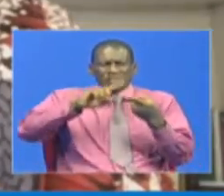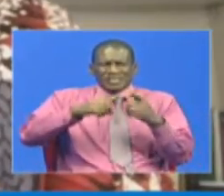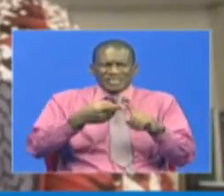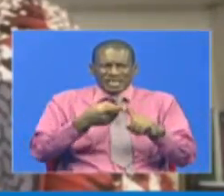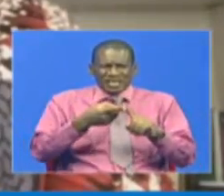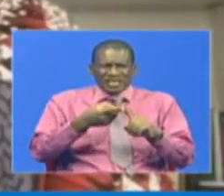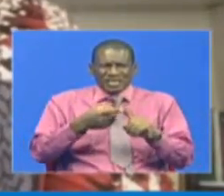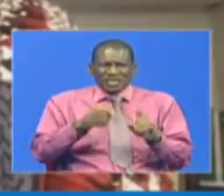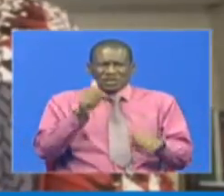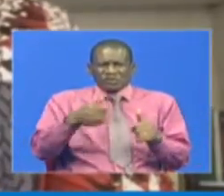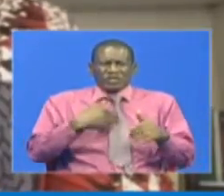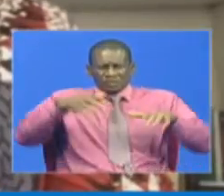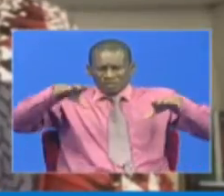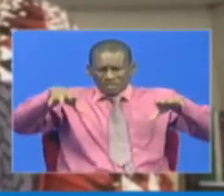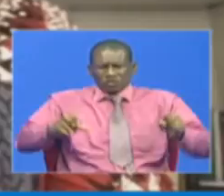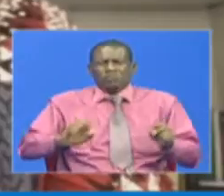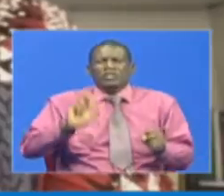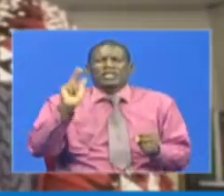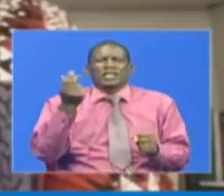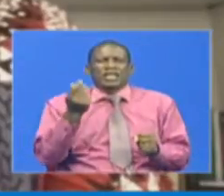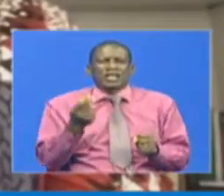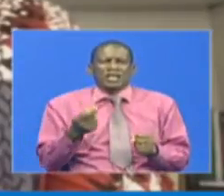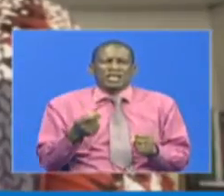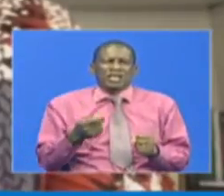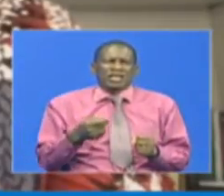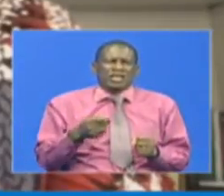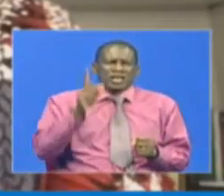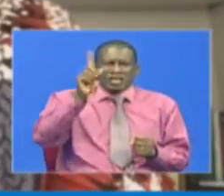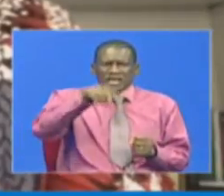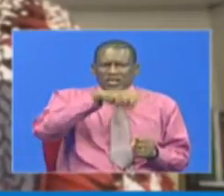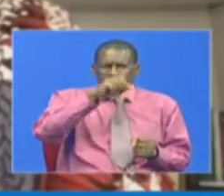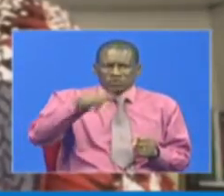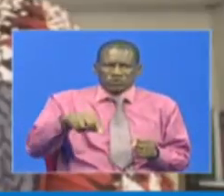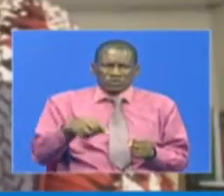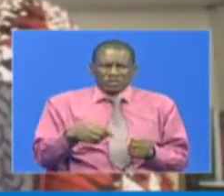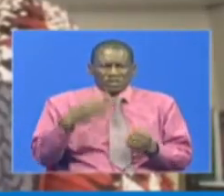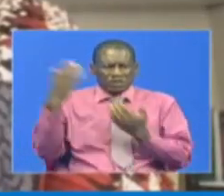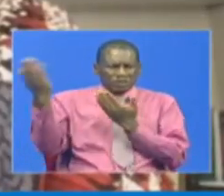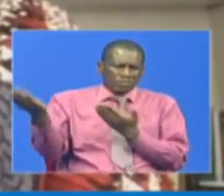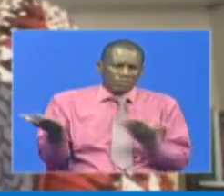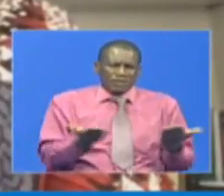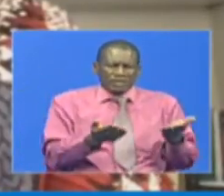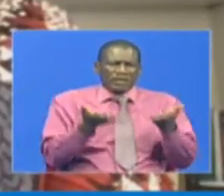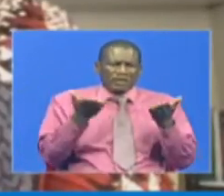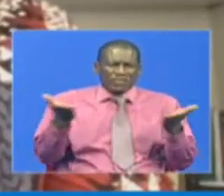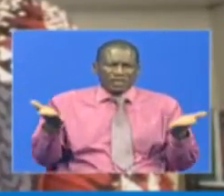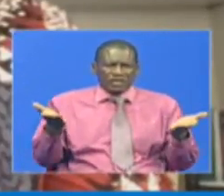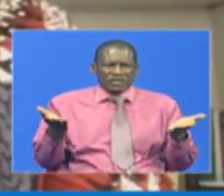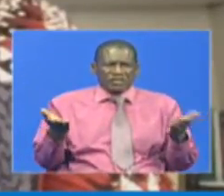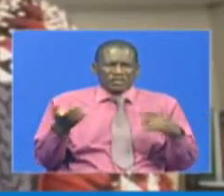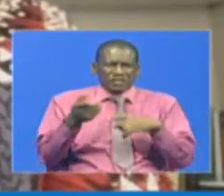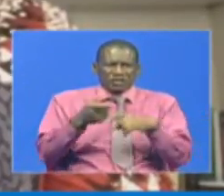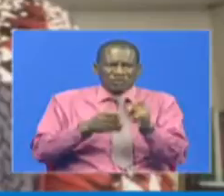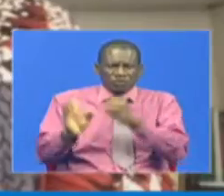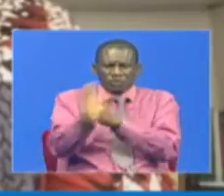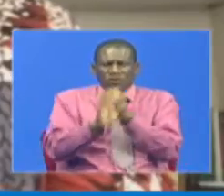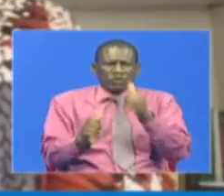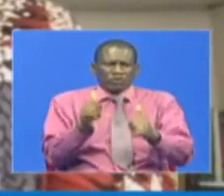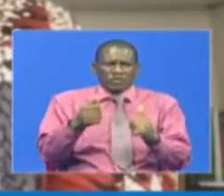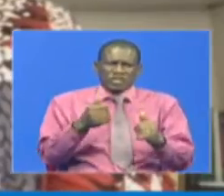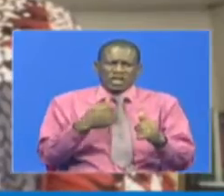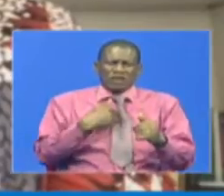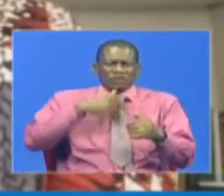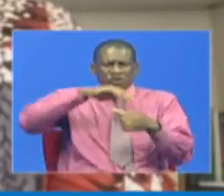that has been adopted in Kenya prohibits importation of goods from countries experiencing